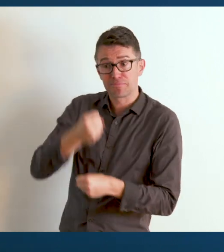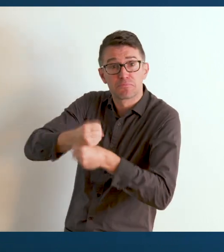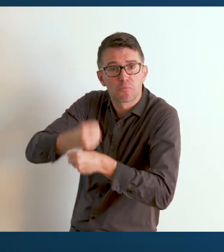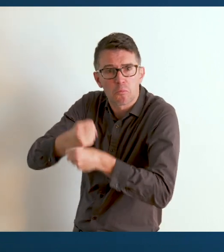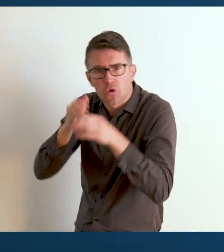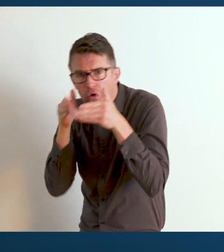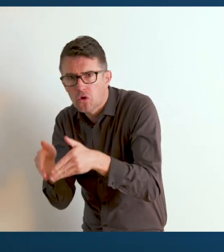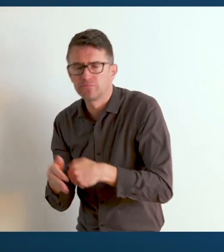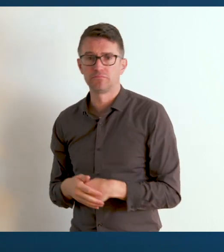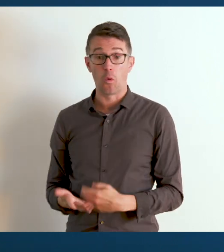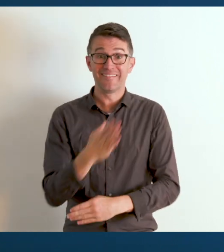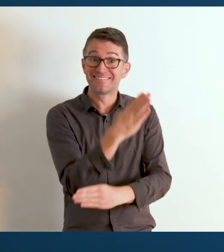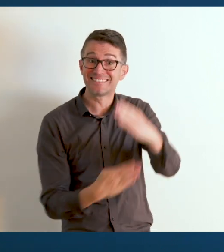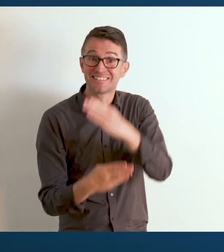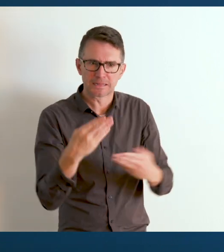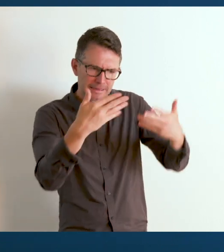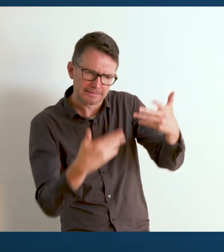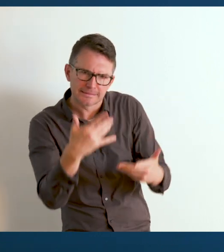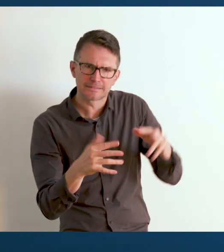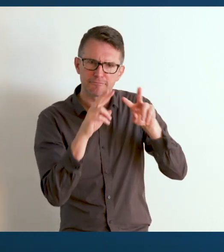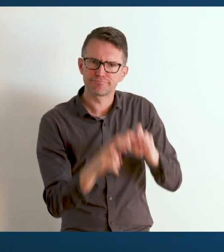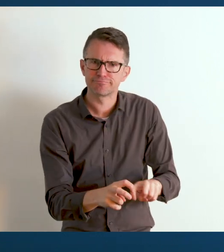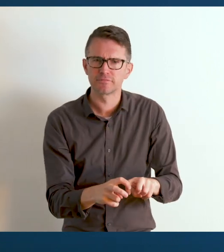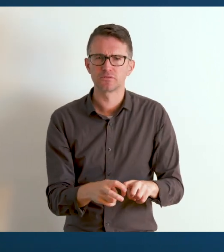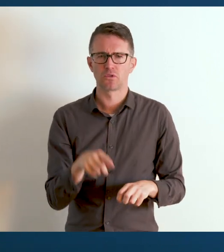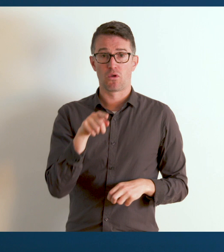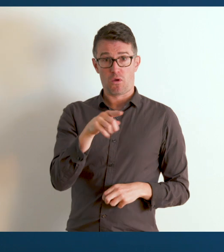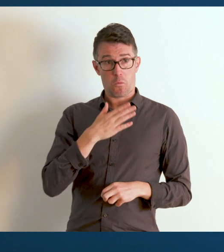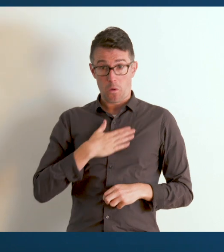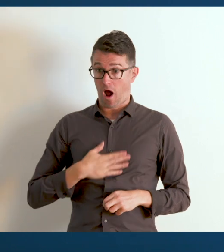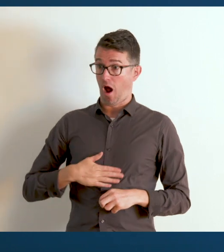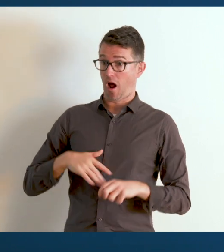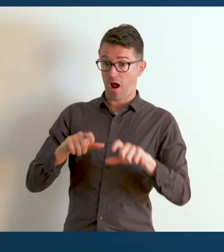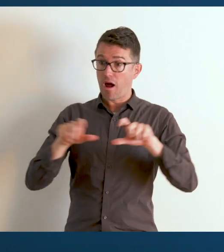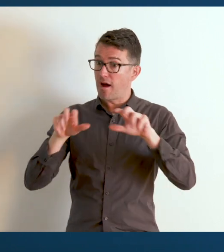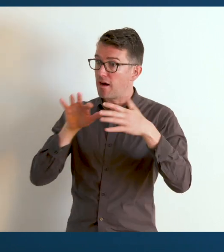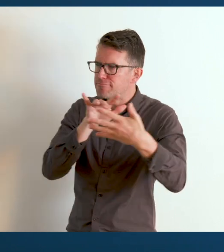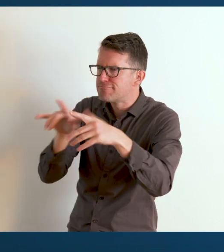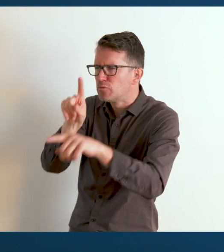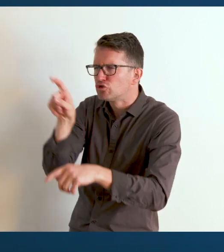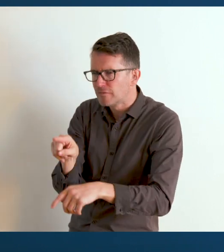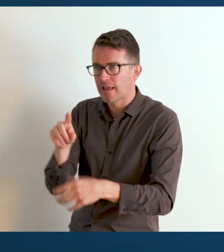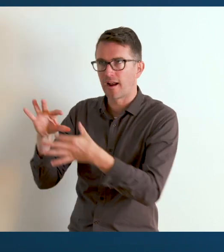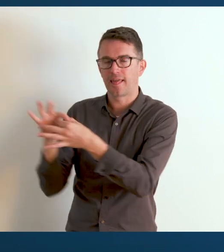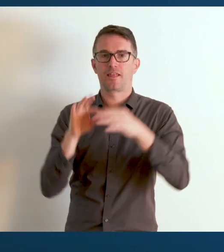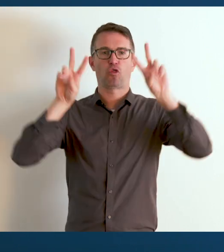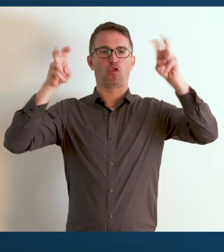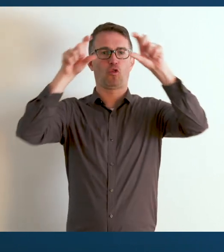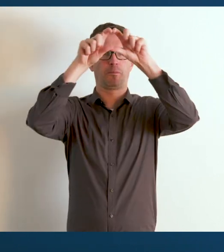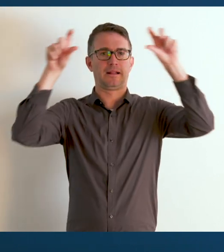statistics or disability statistics, depending on what the the topic of the particular survey